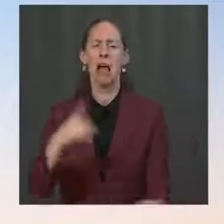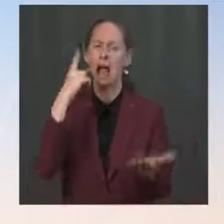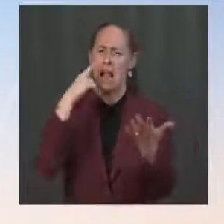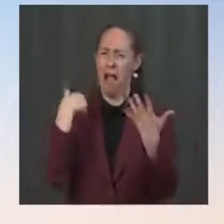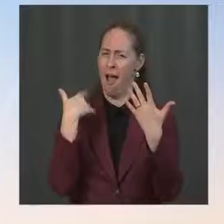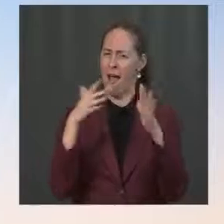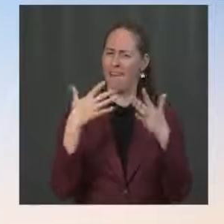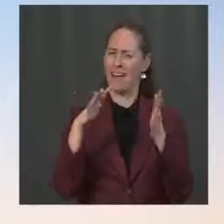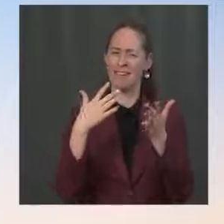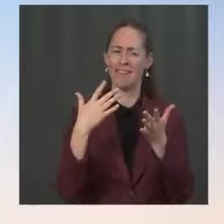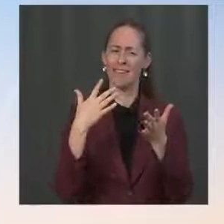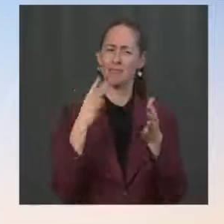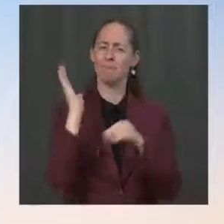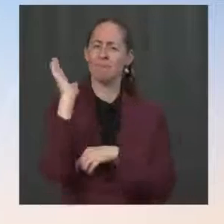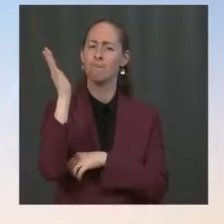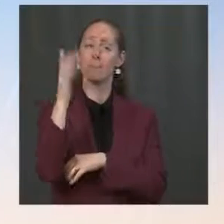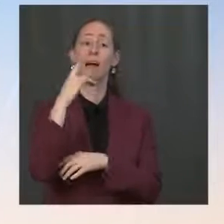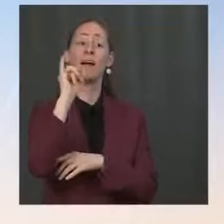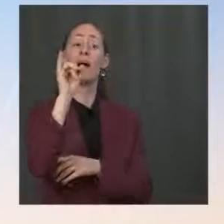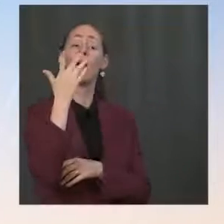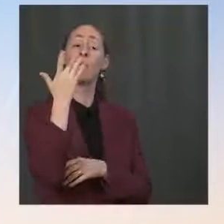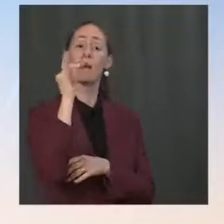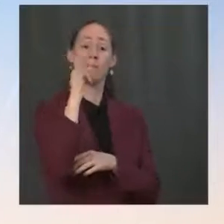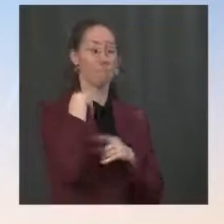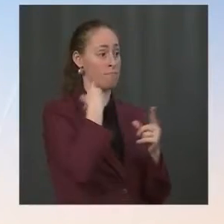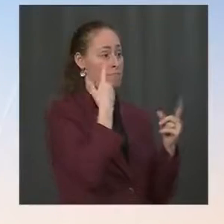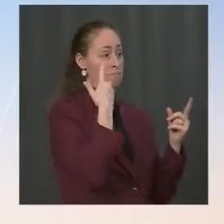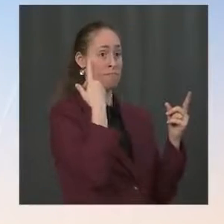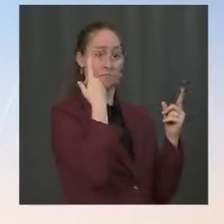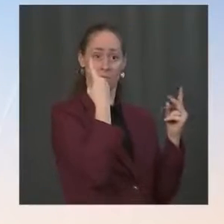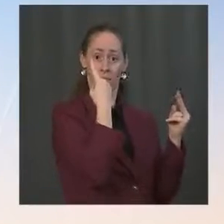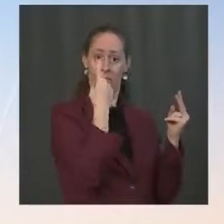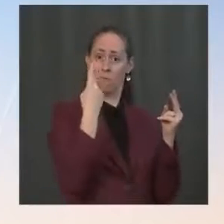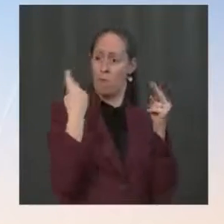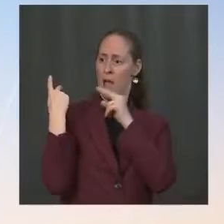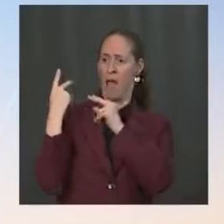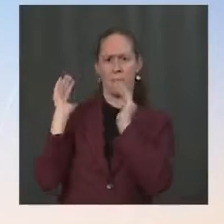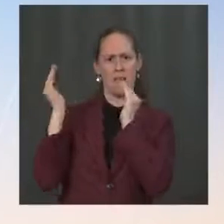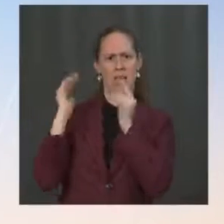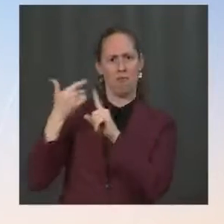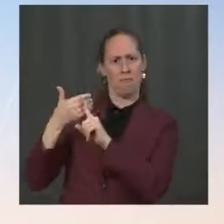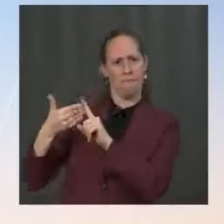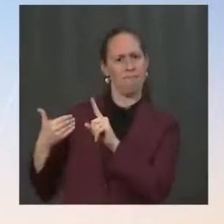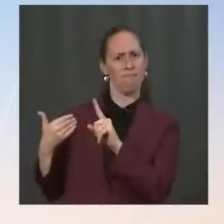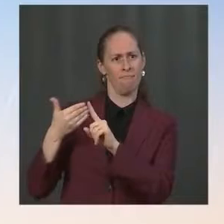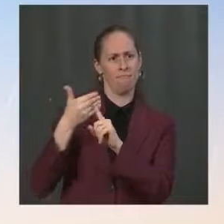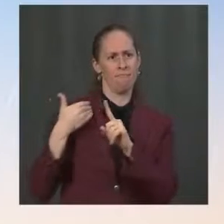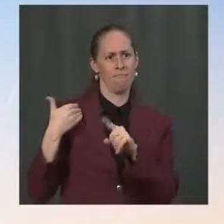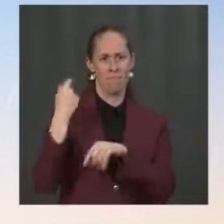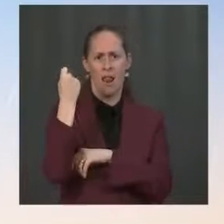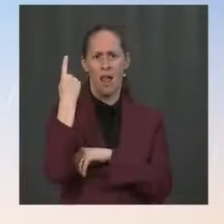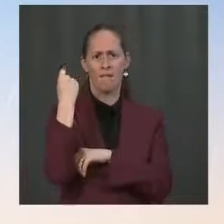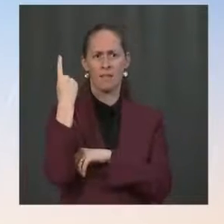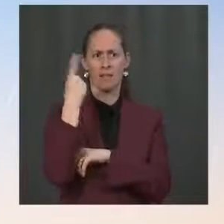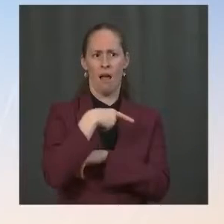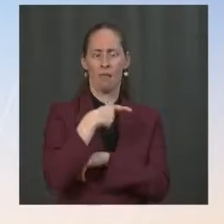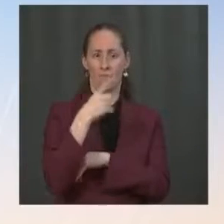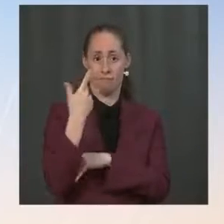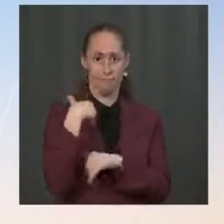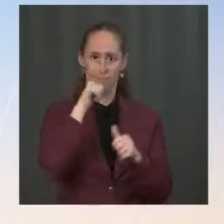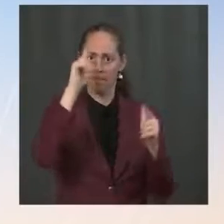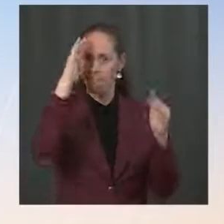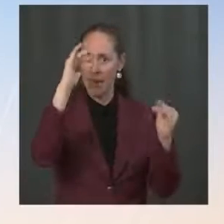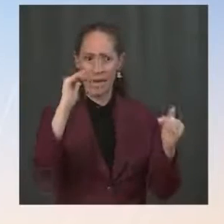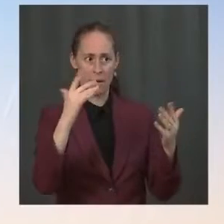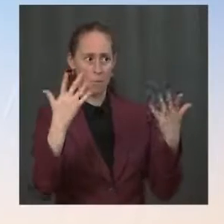days ago, if that is your specific question, we certainly didn't anticipate that the